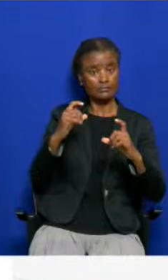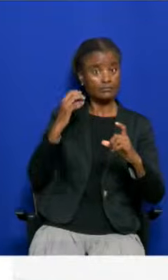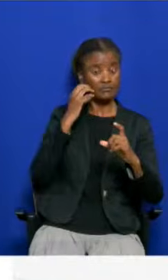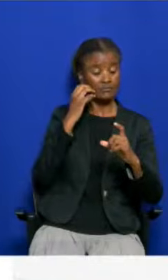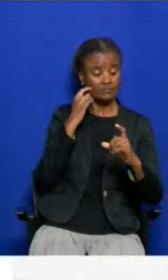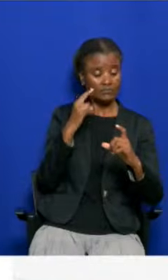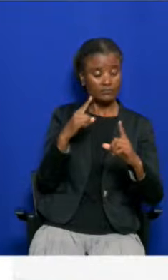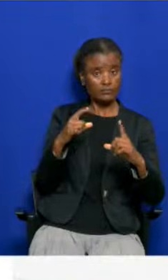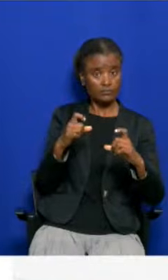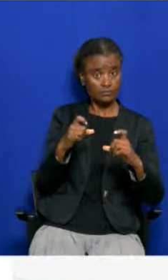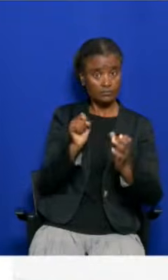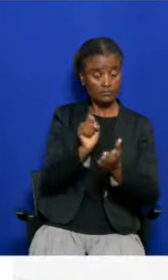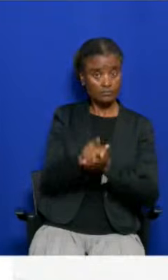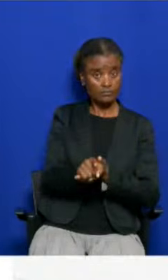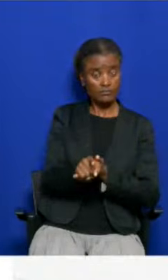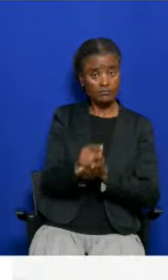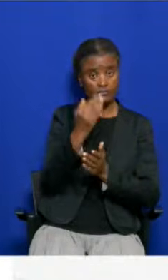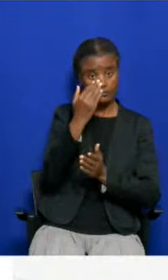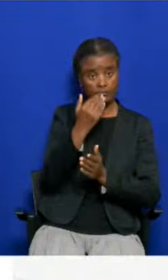at